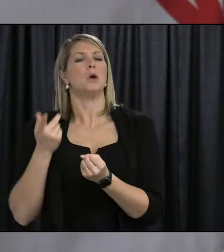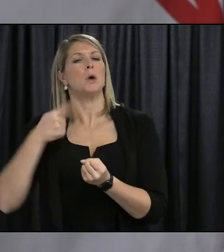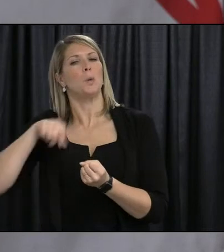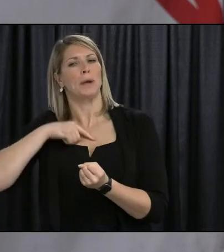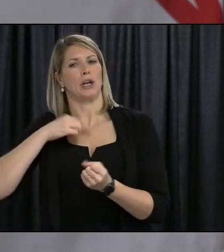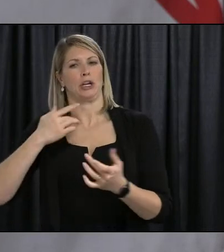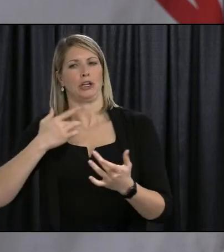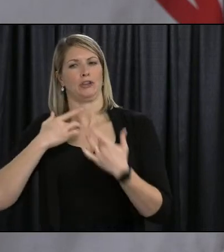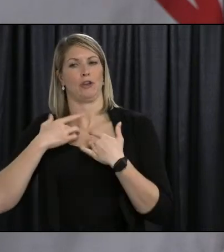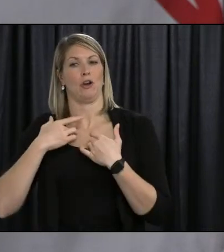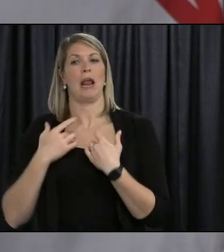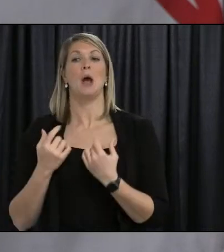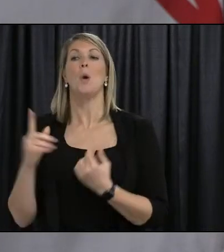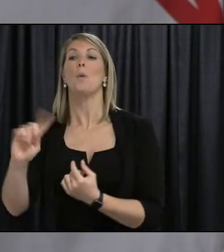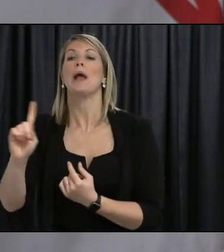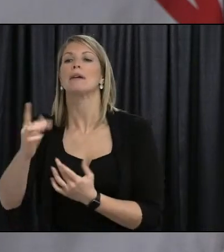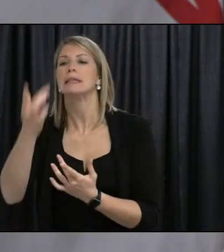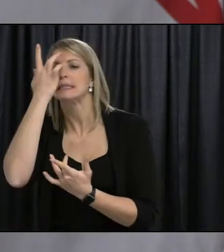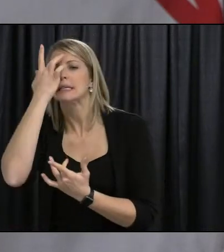view.